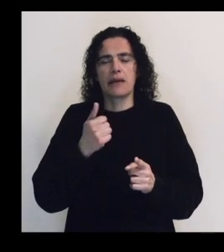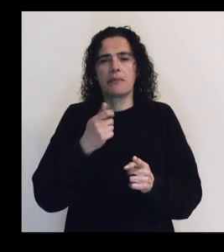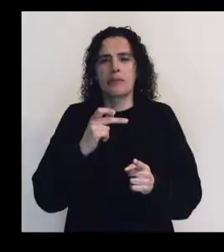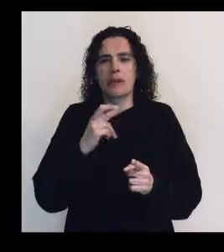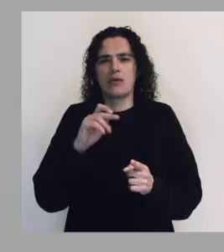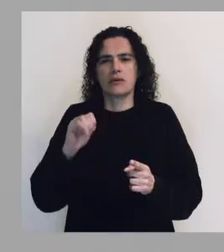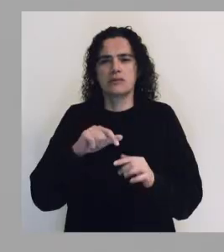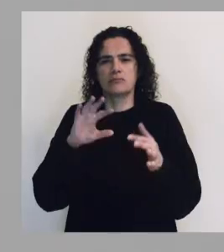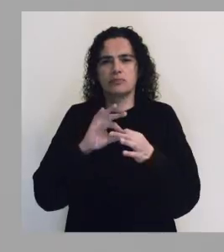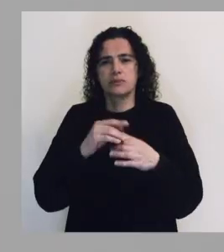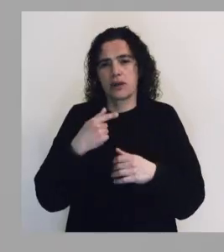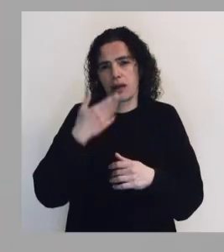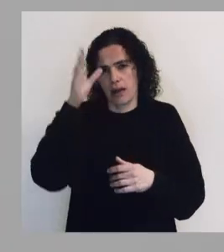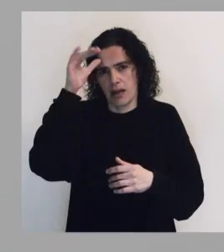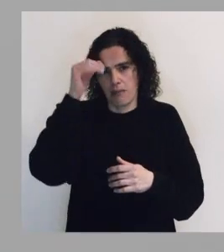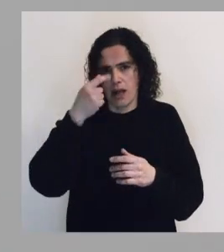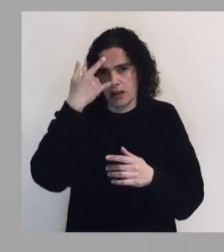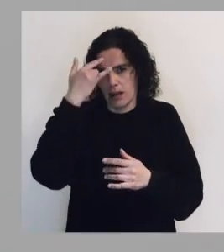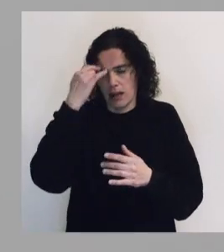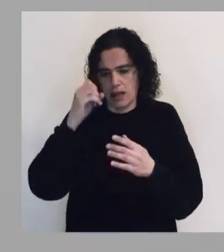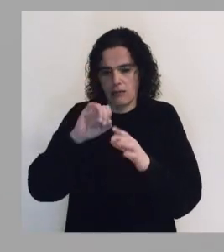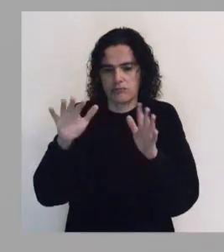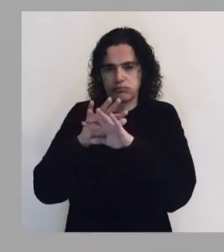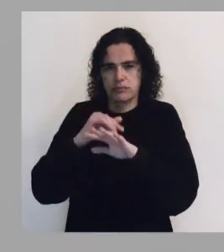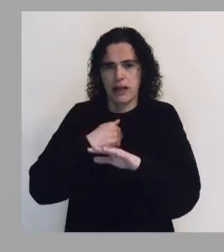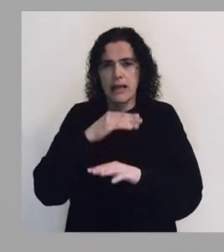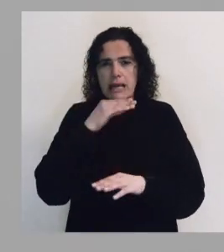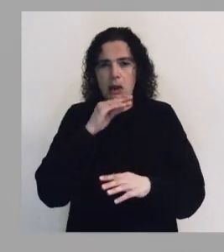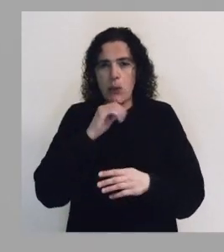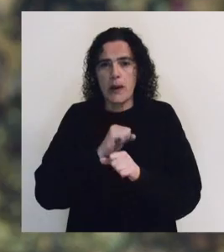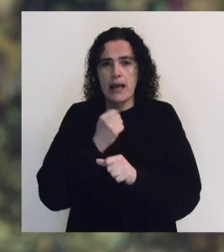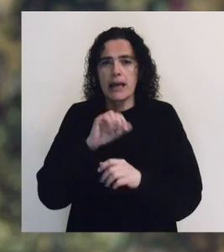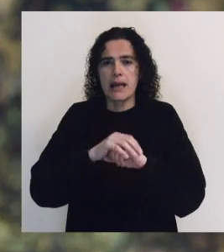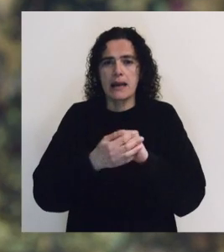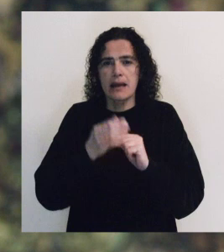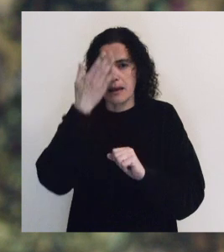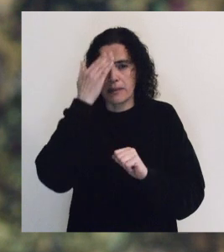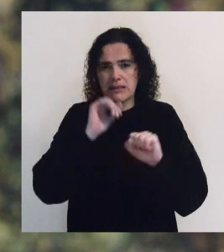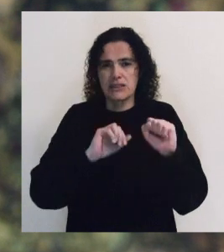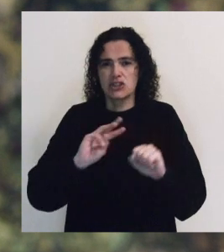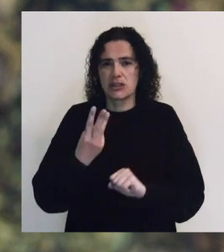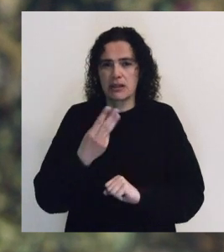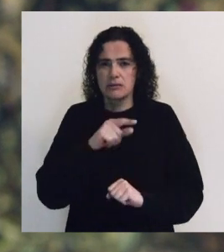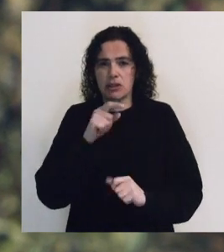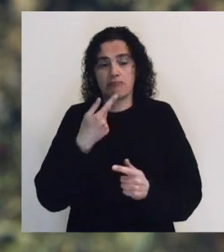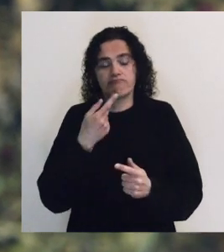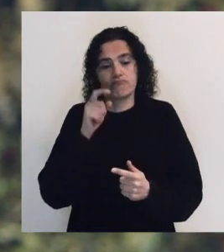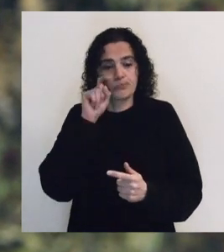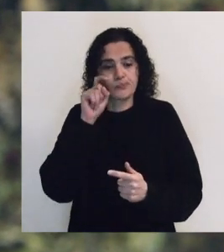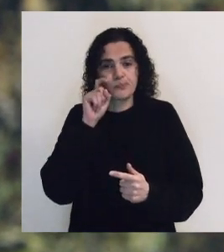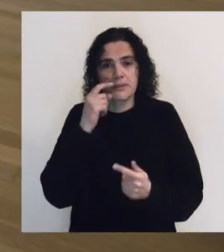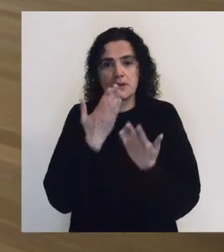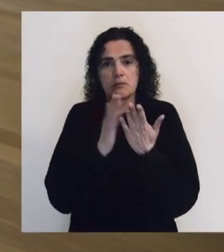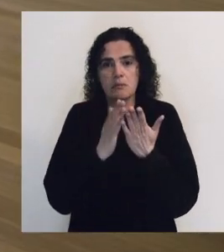this mythological creature. It's a three-headed dog who's the gatekeeper of